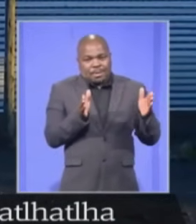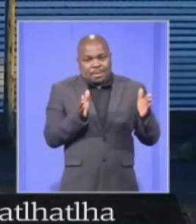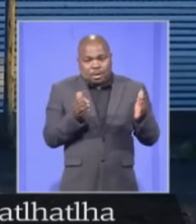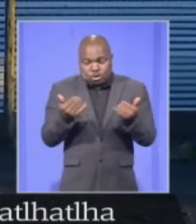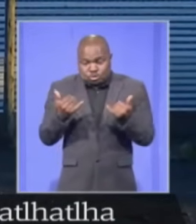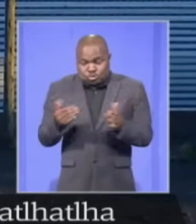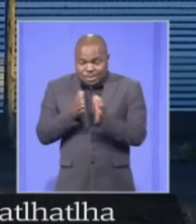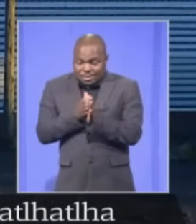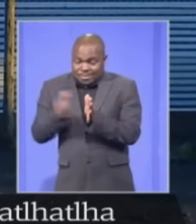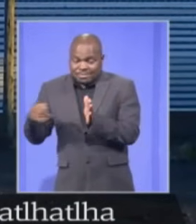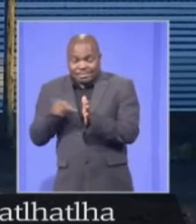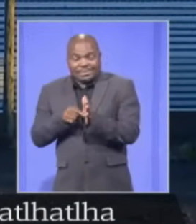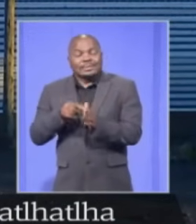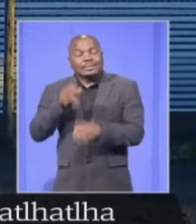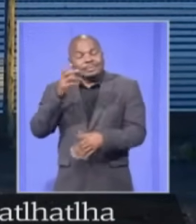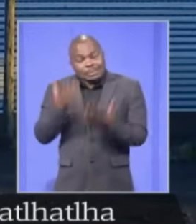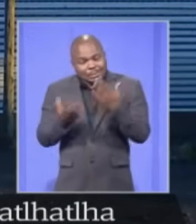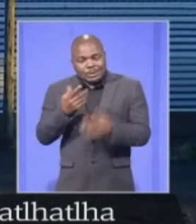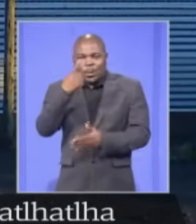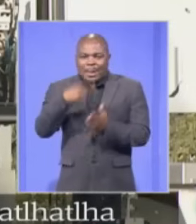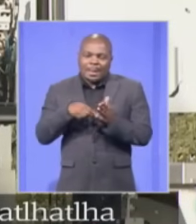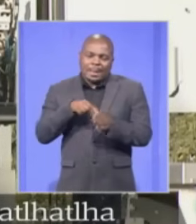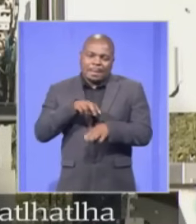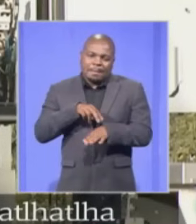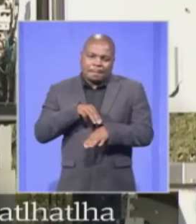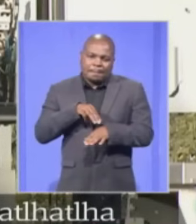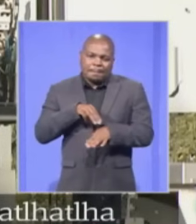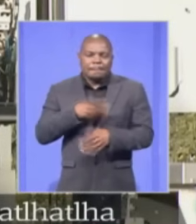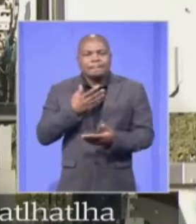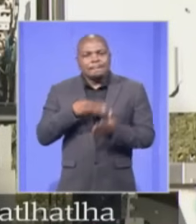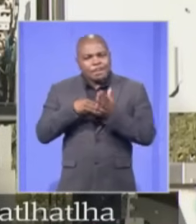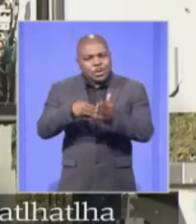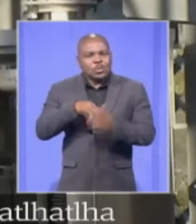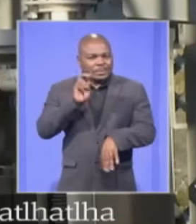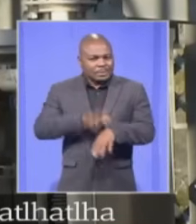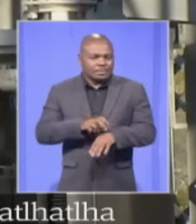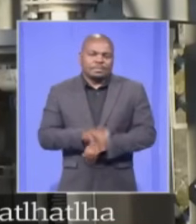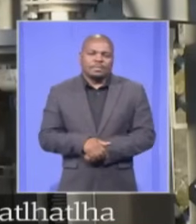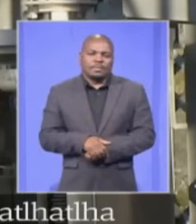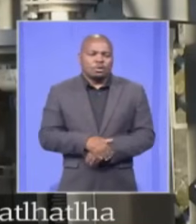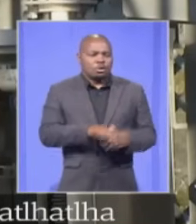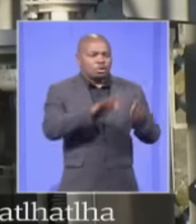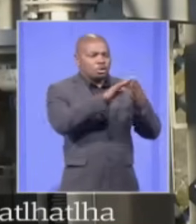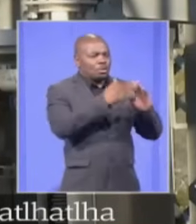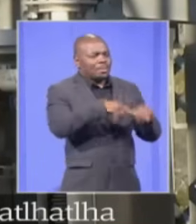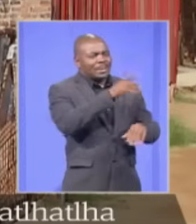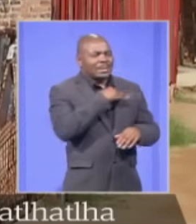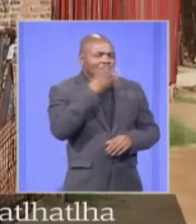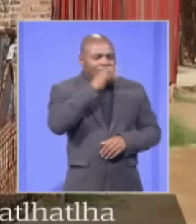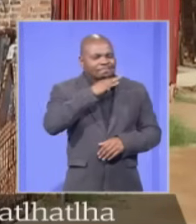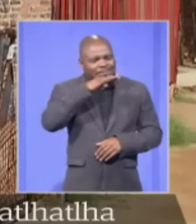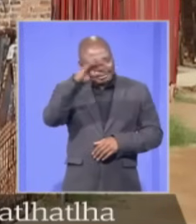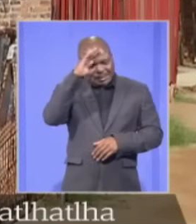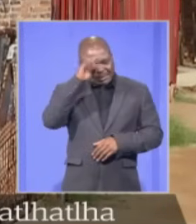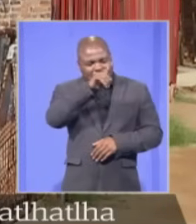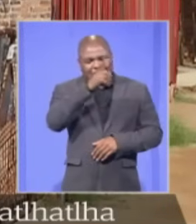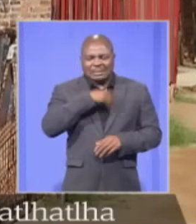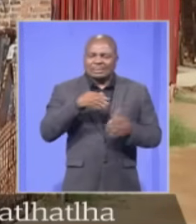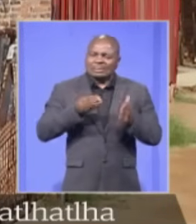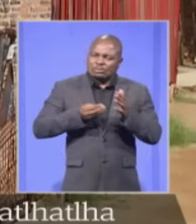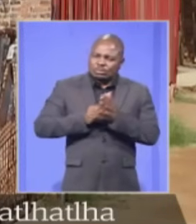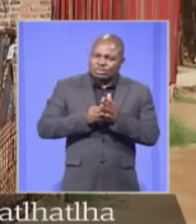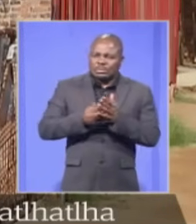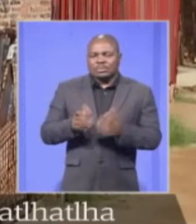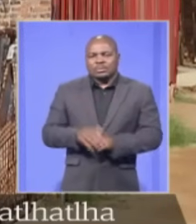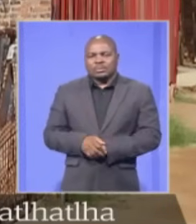today might also be 1 million rand. Baagi ba ba amegileng ba re ba lapisitswe ke botlhokotsebe. The street light there, it